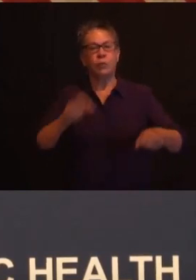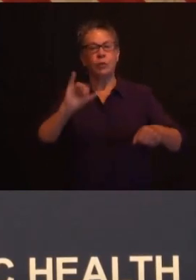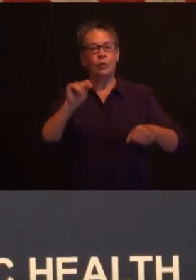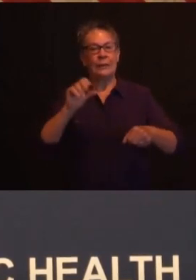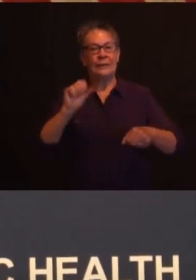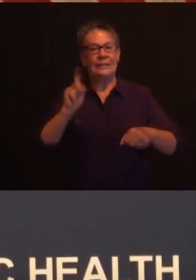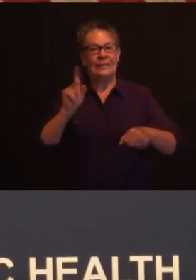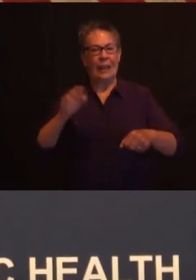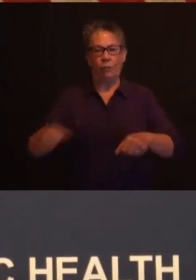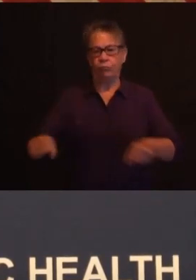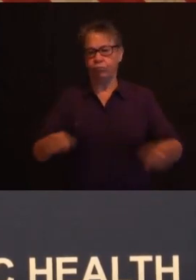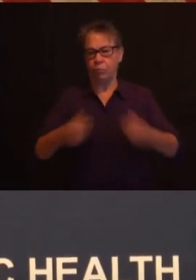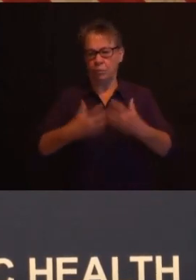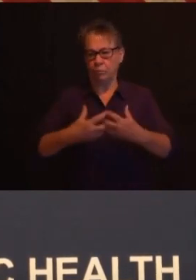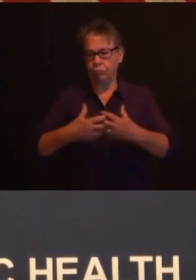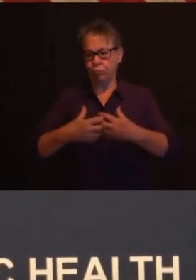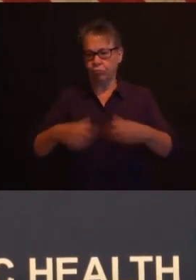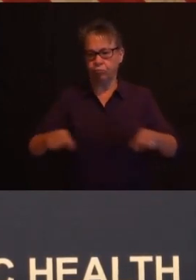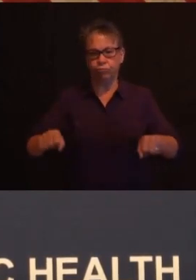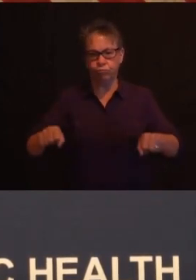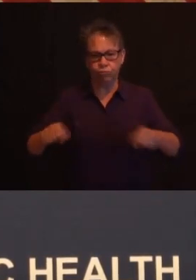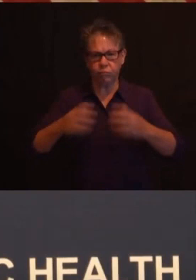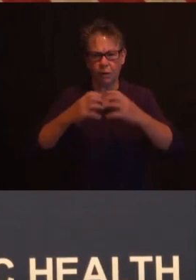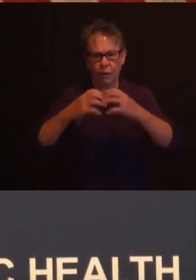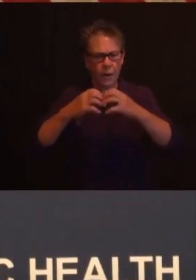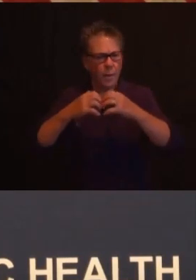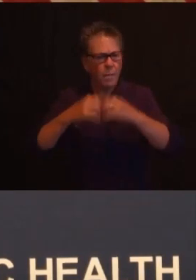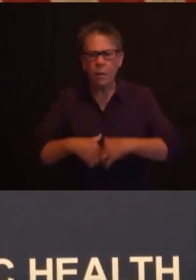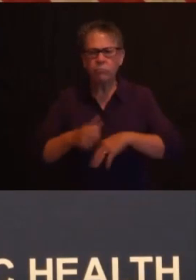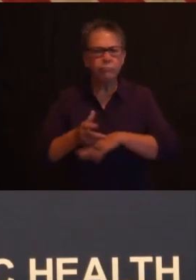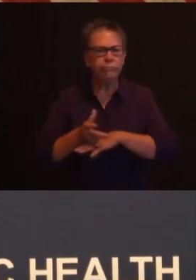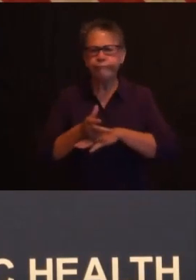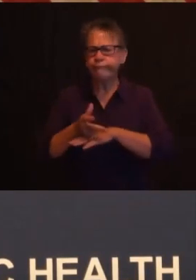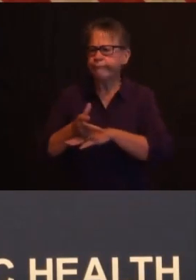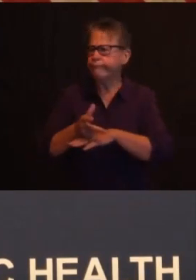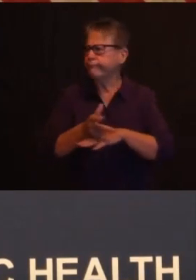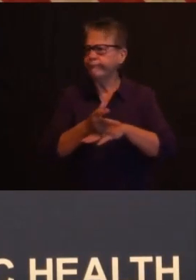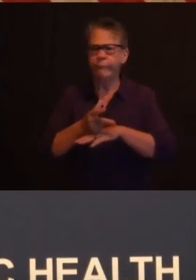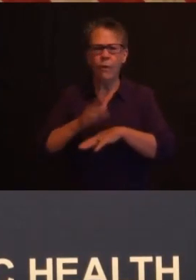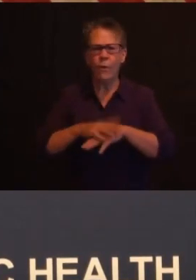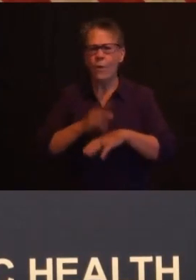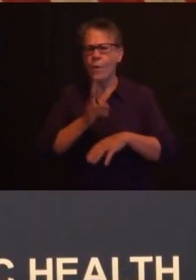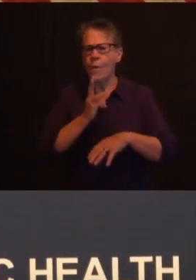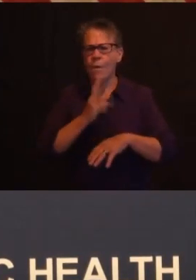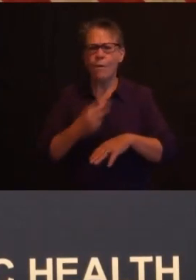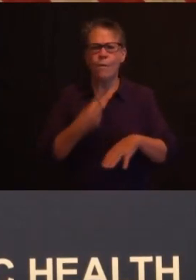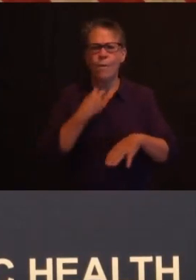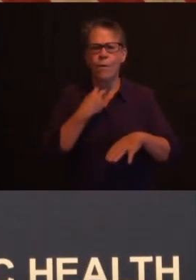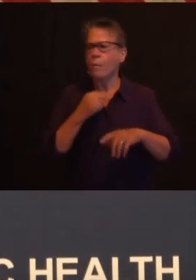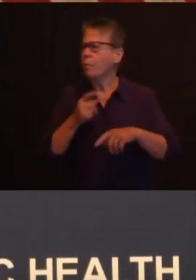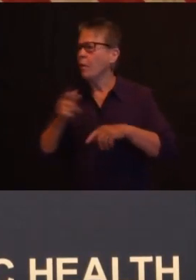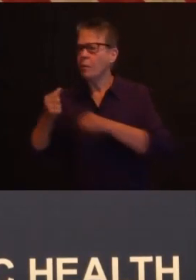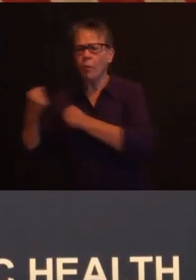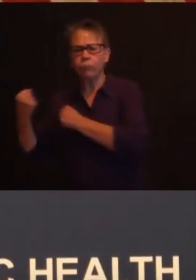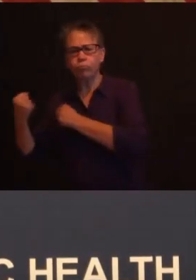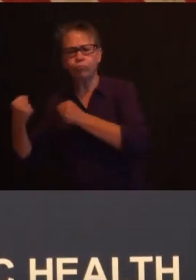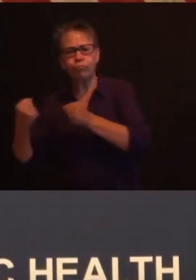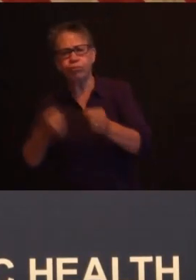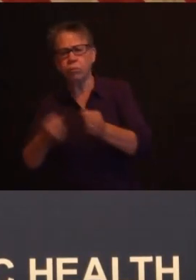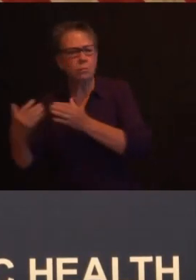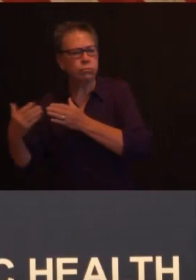Clam Island in a broken down jet ski. She had been out there a few hours and actually hoisted her to safety and flew her over